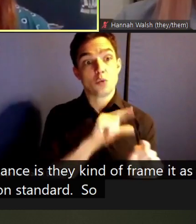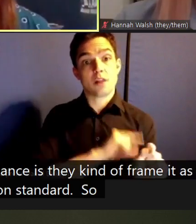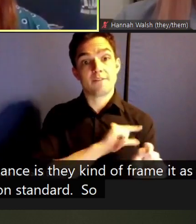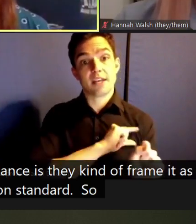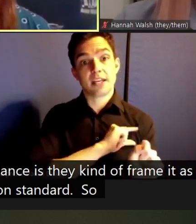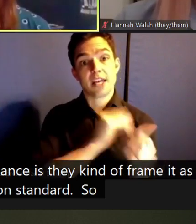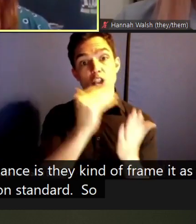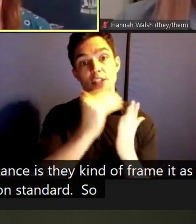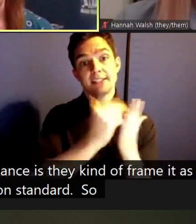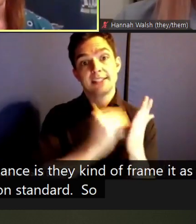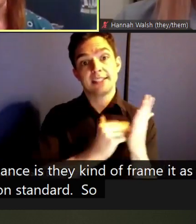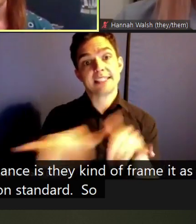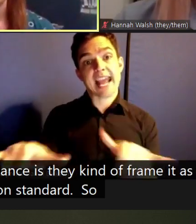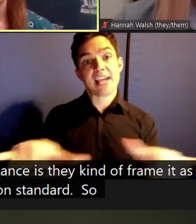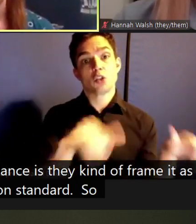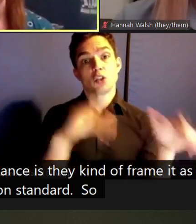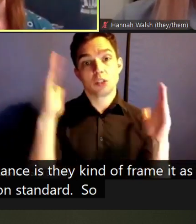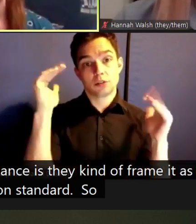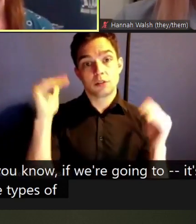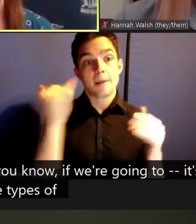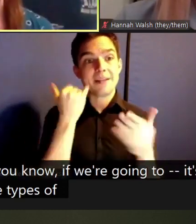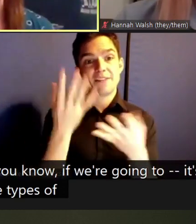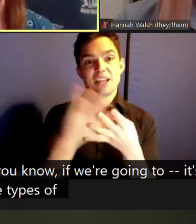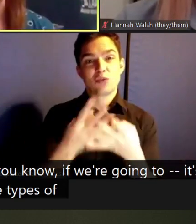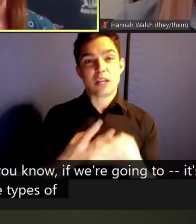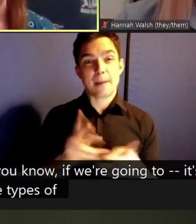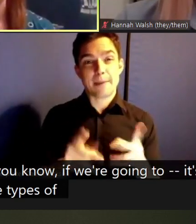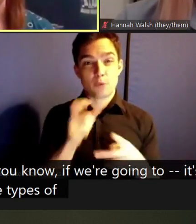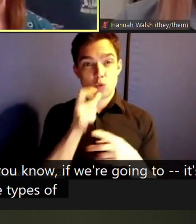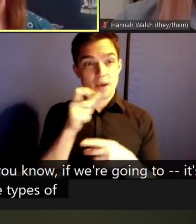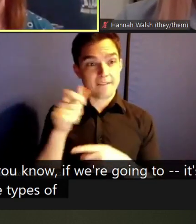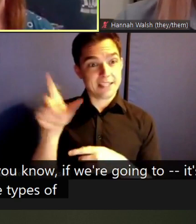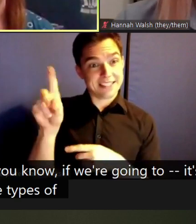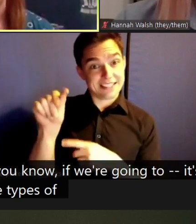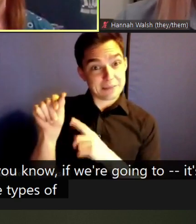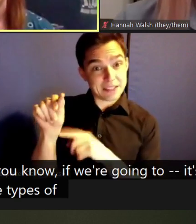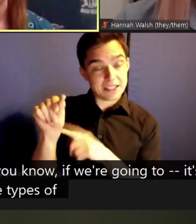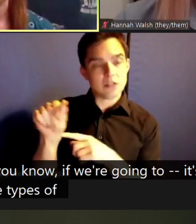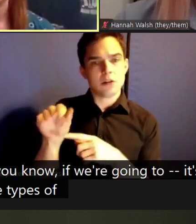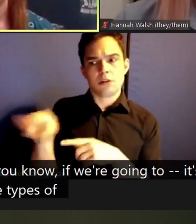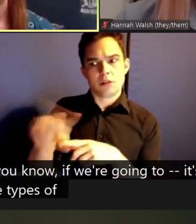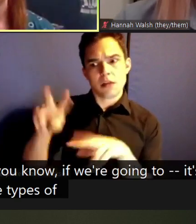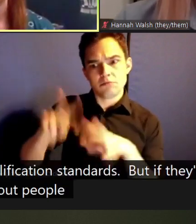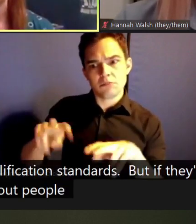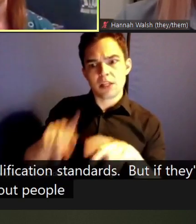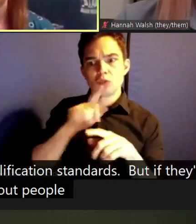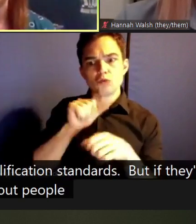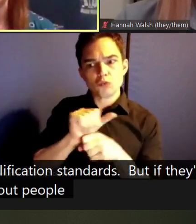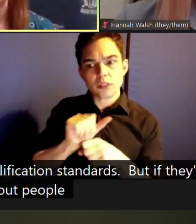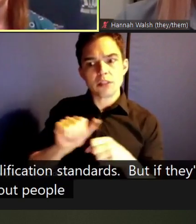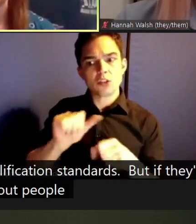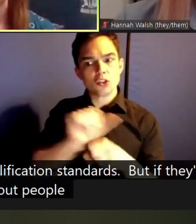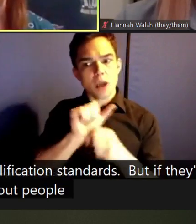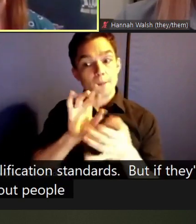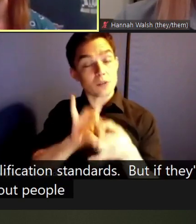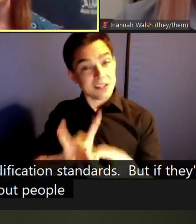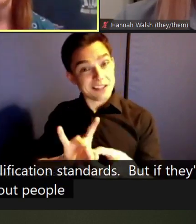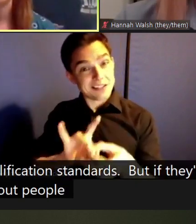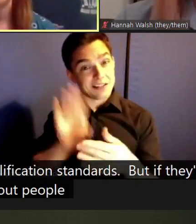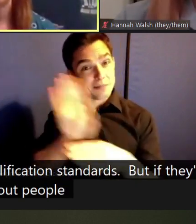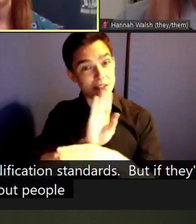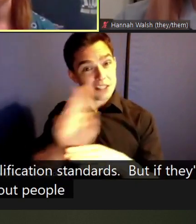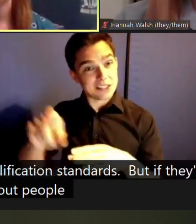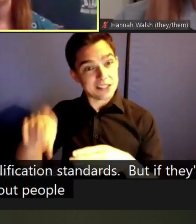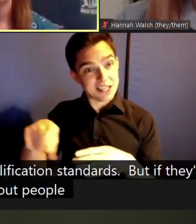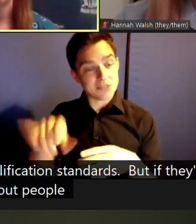standards, but if they're going to screen out people with disabilities, we need to analyze whether they truly are job related and consistent with business necessity. And we need